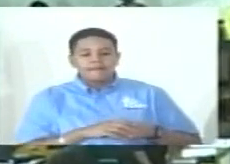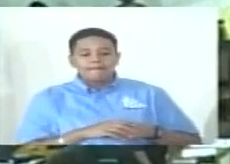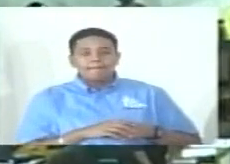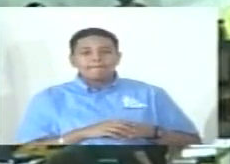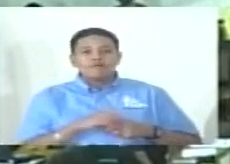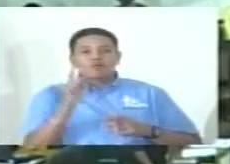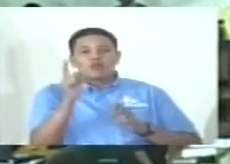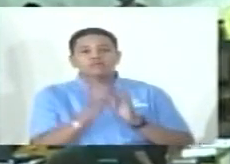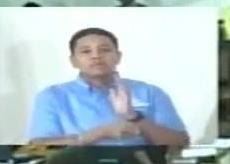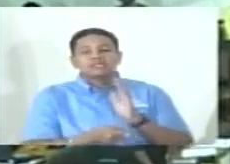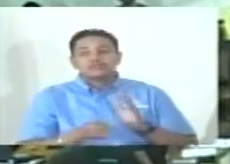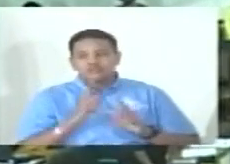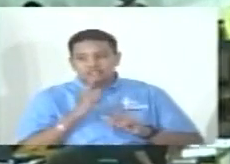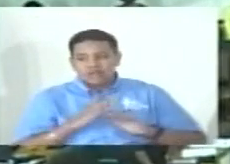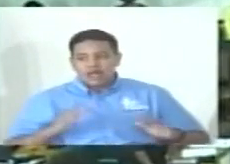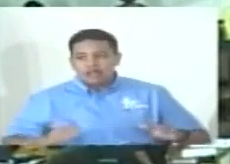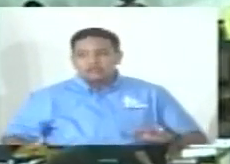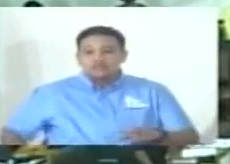One moment silence, please.